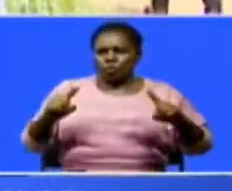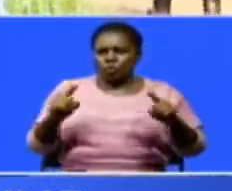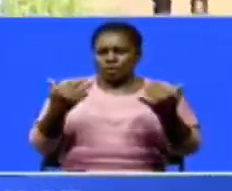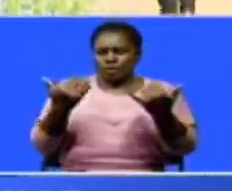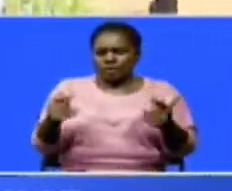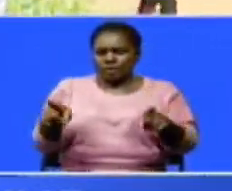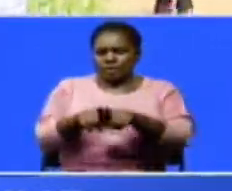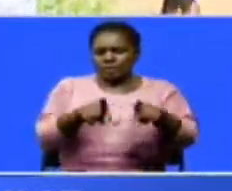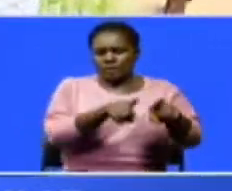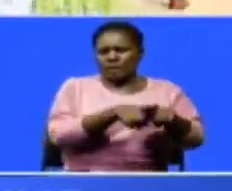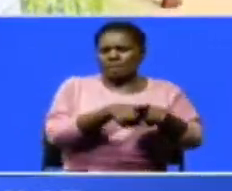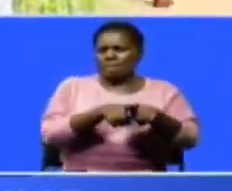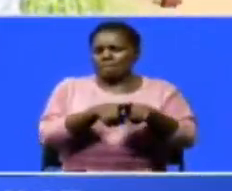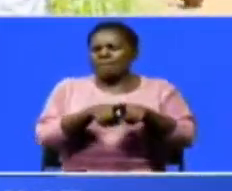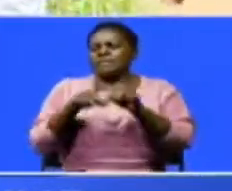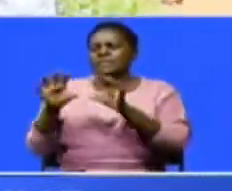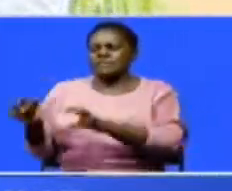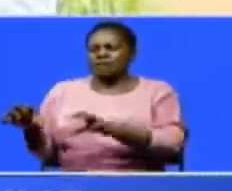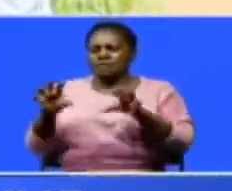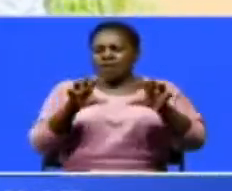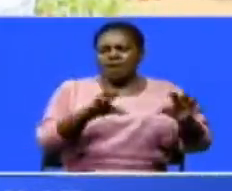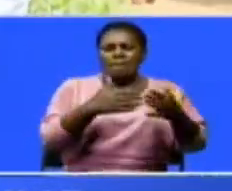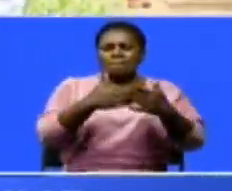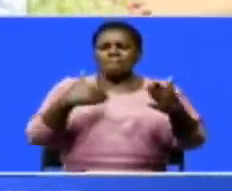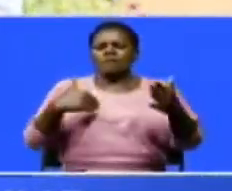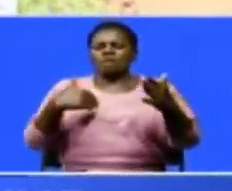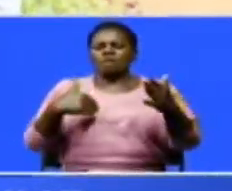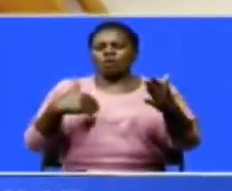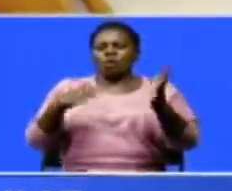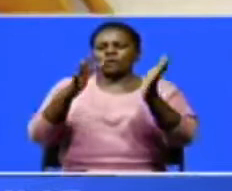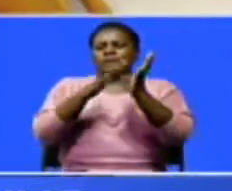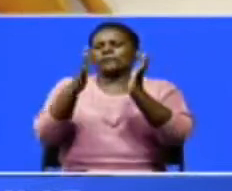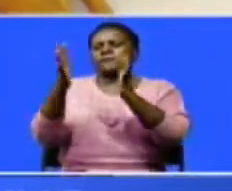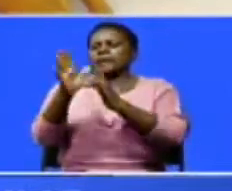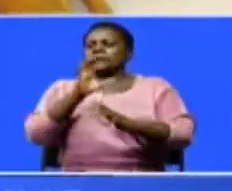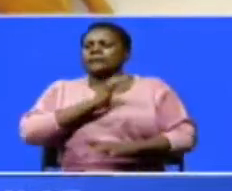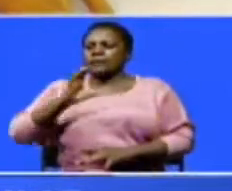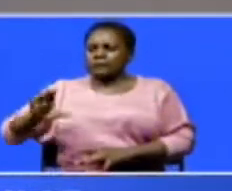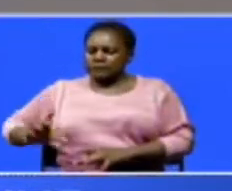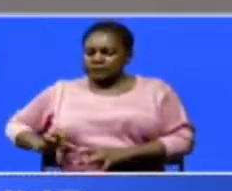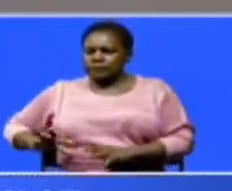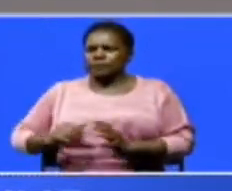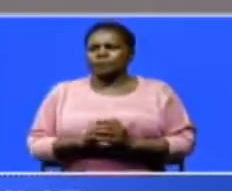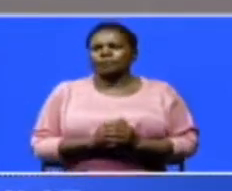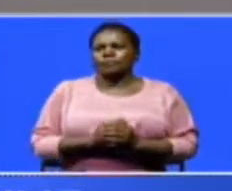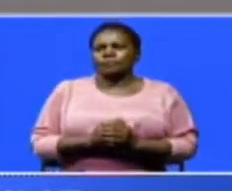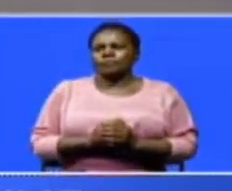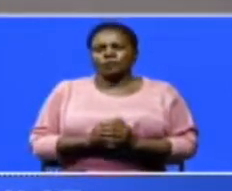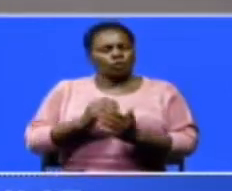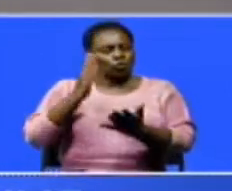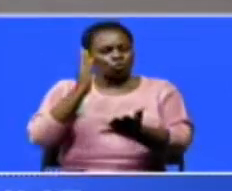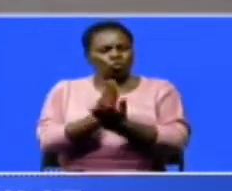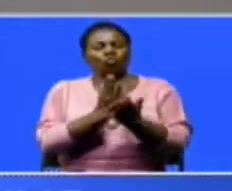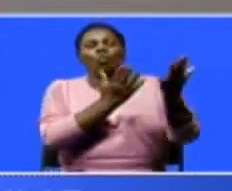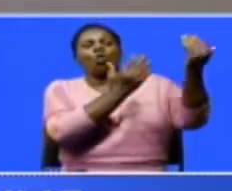he likened to the tribulations leading to the crucifixion and resurrection of Jesus Christ. There is assured